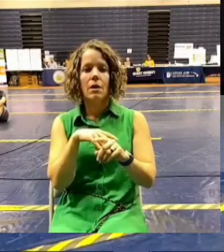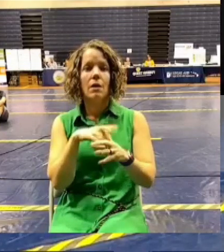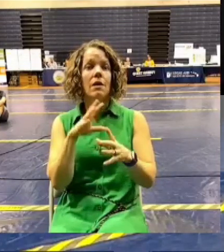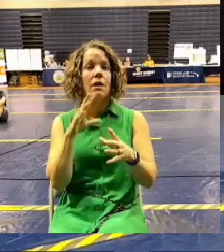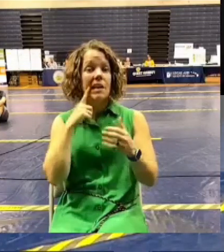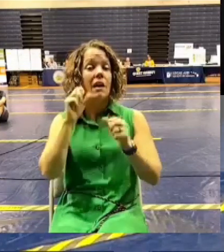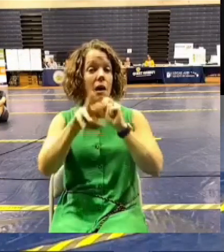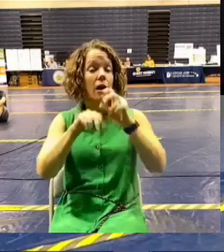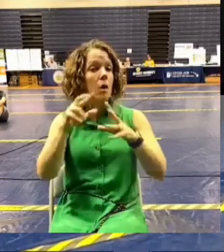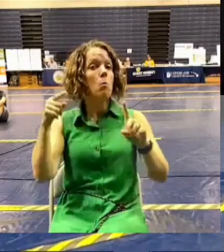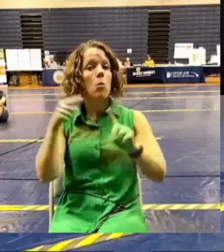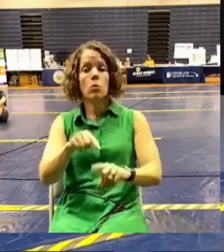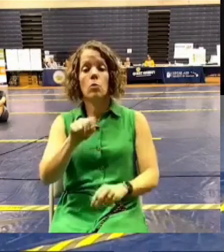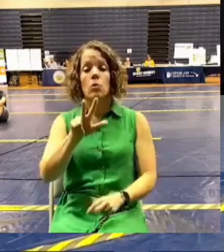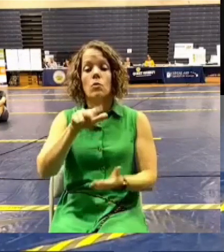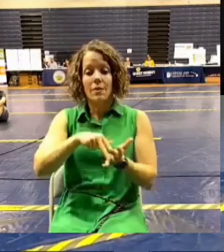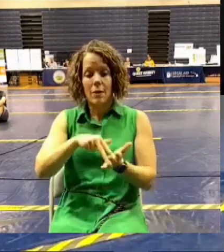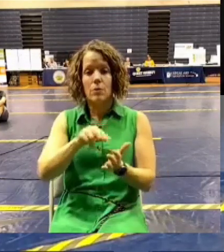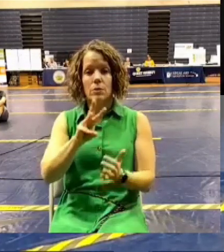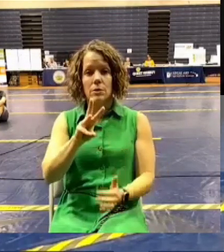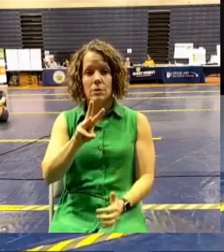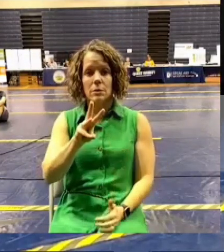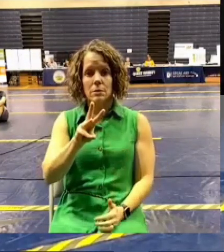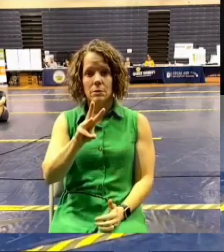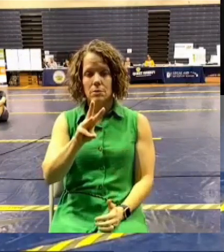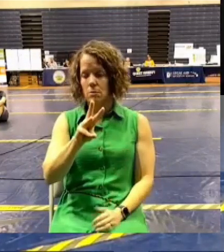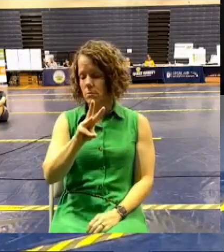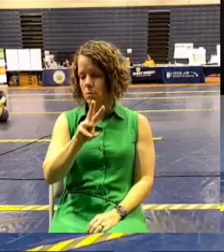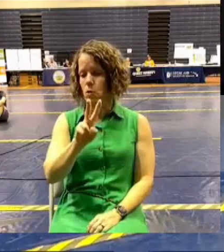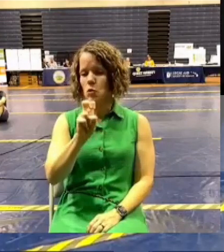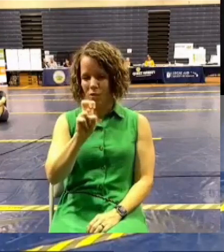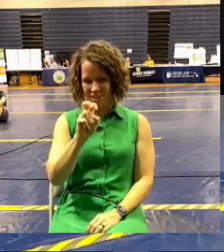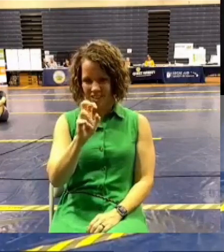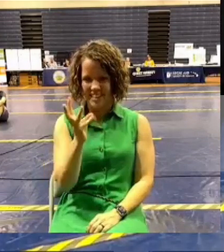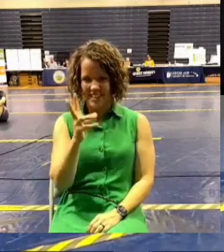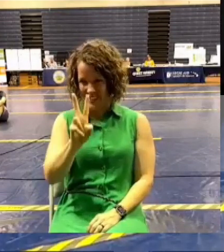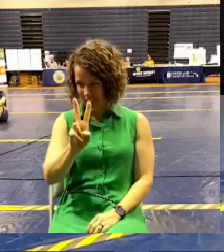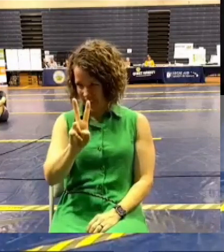to 3,262 units.